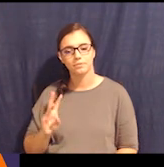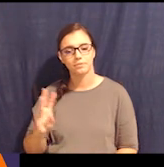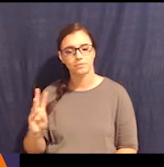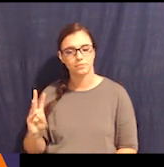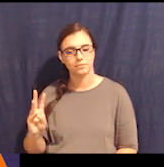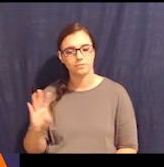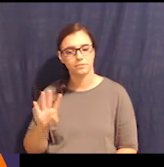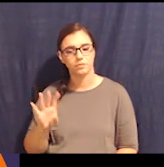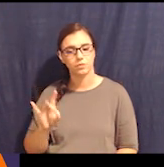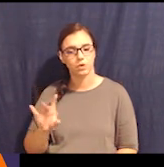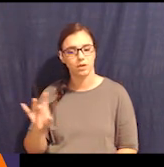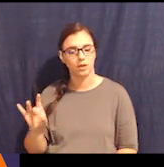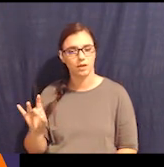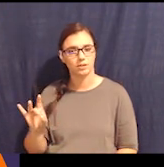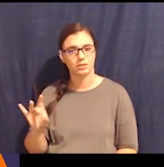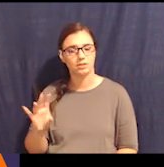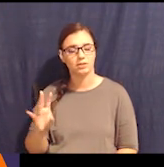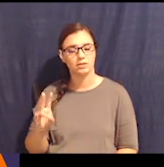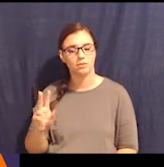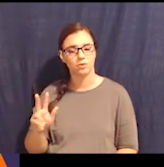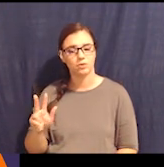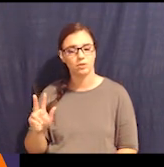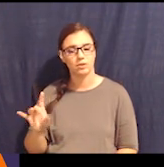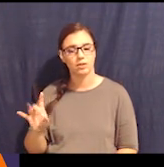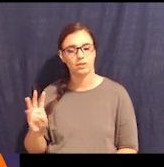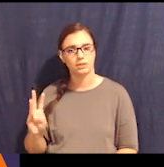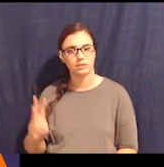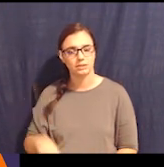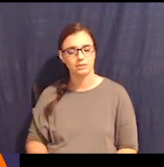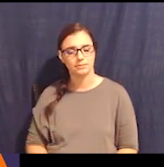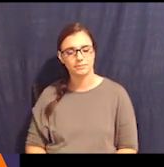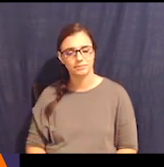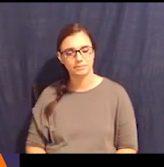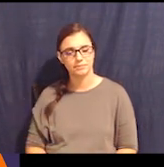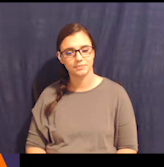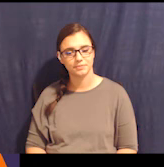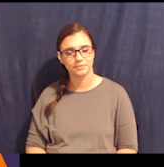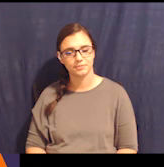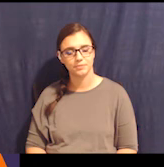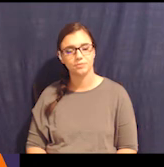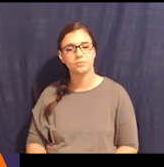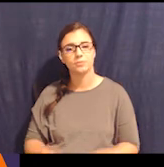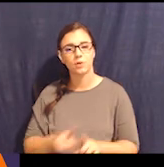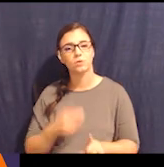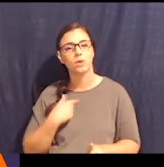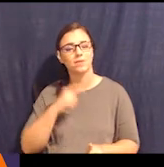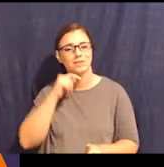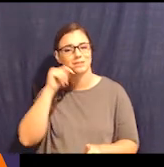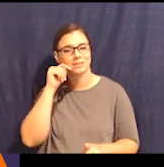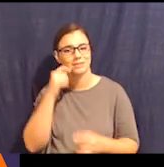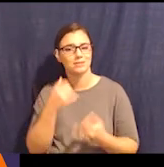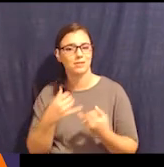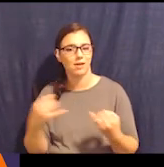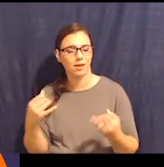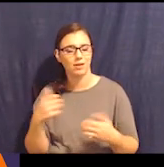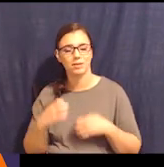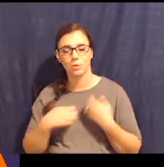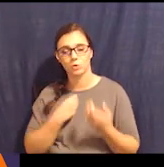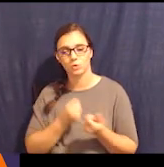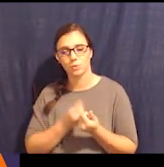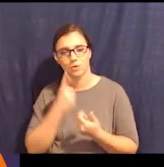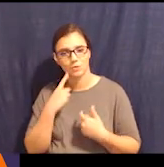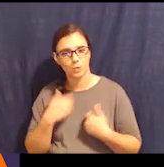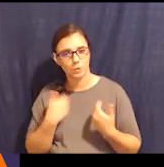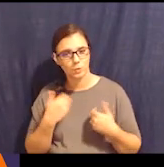1-866-488-7386. There's also a teen line which offers emotional support to youth and is run by peers to help prevent a